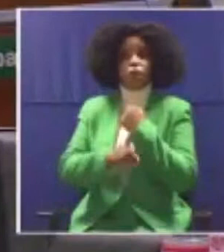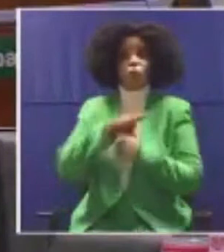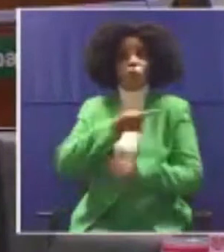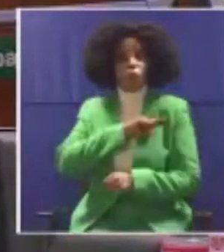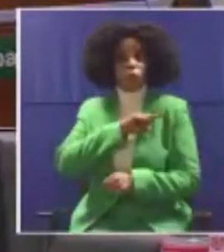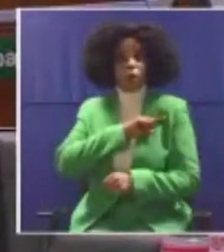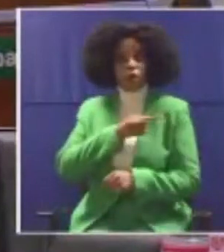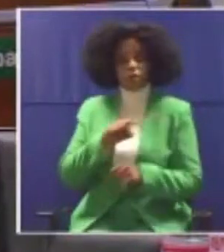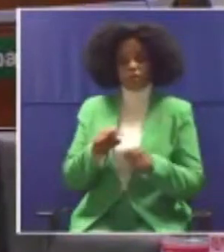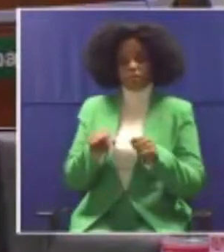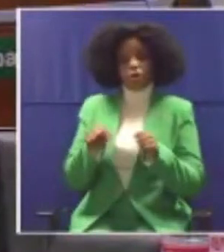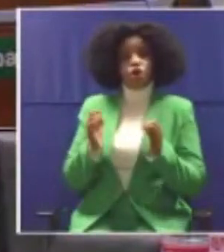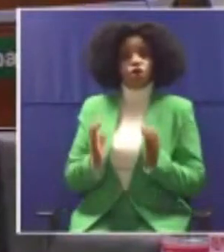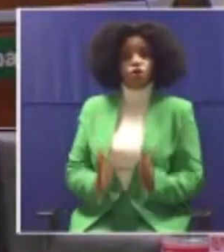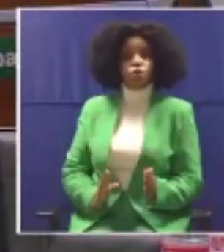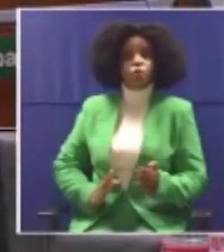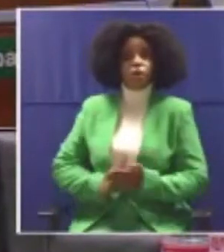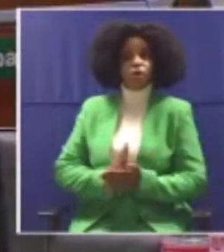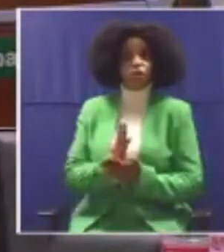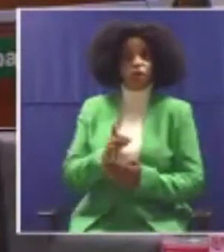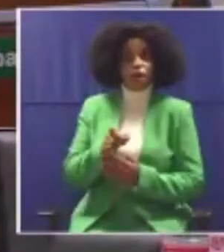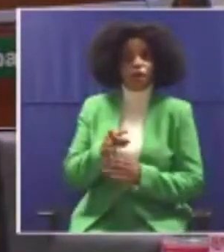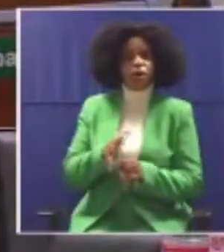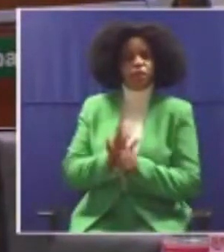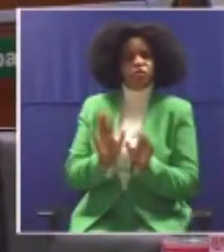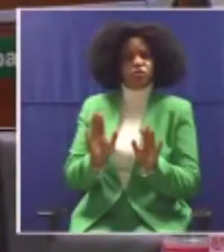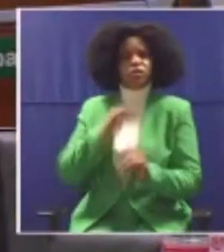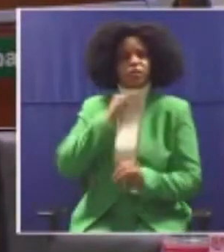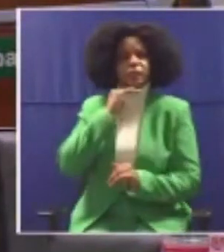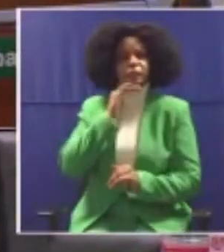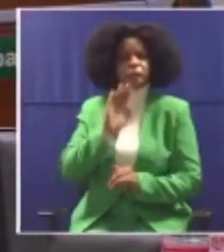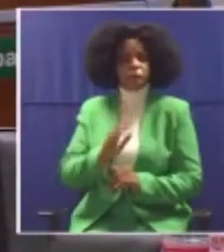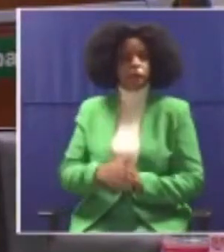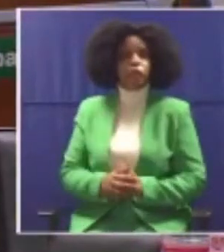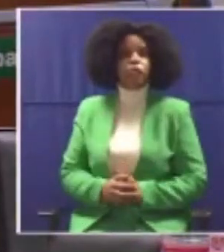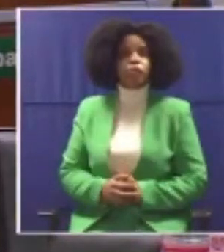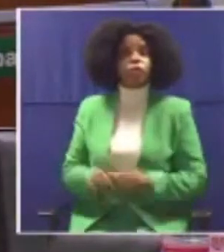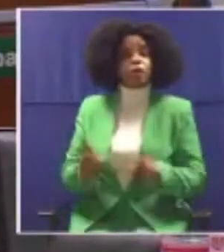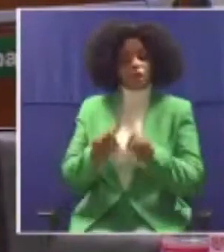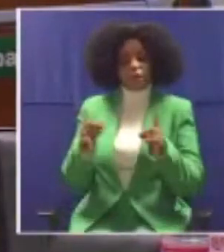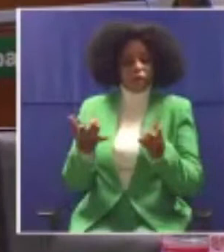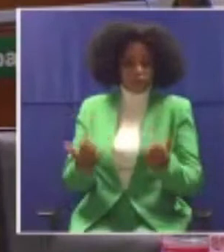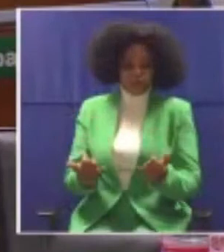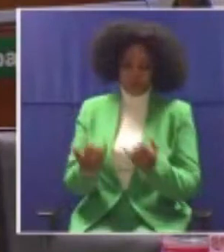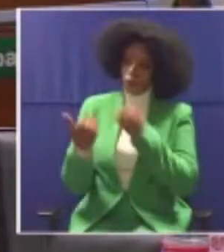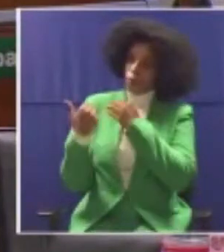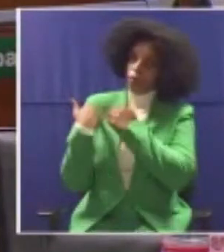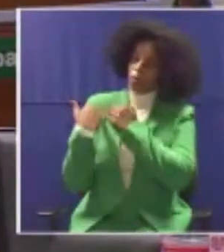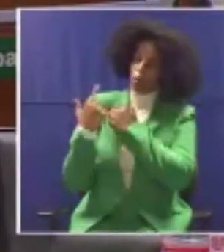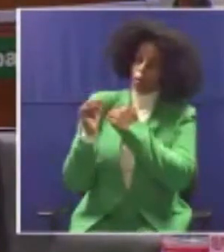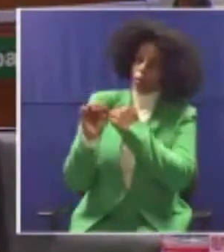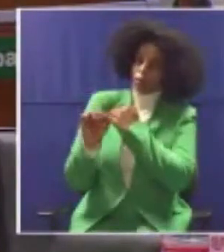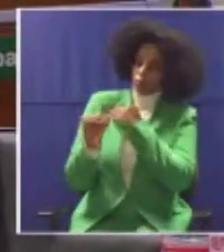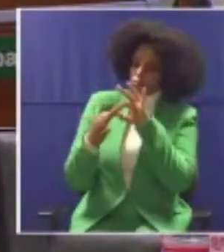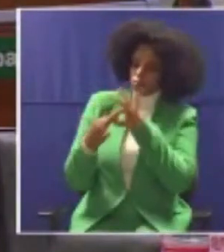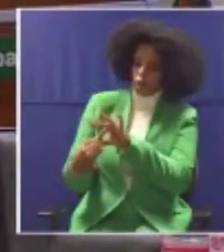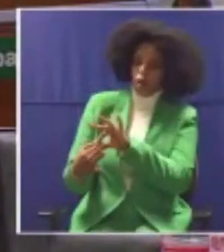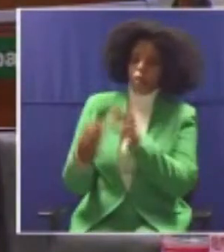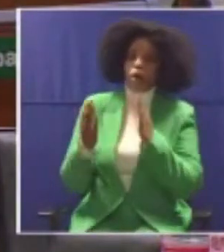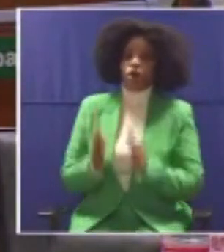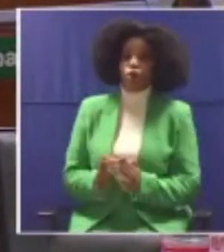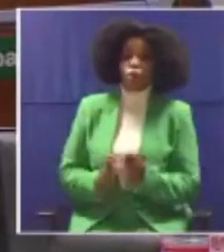are absolute. This leads to the question is how we view our obligations with regards to human rights abuses that take